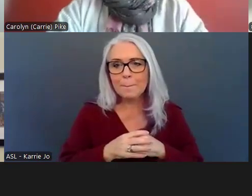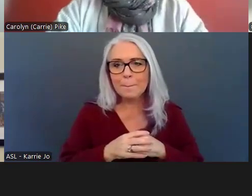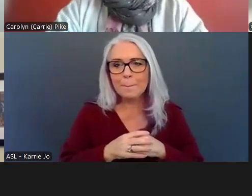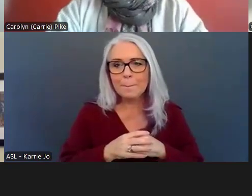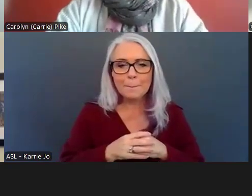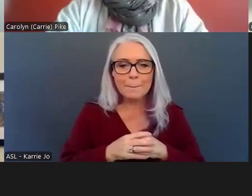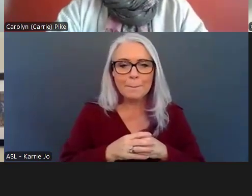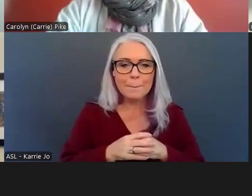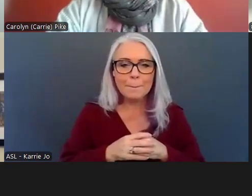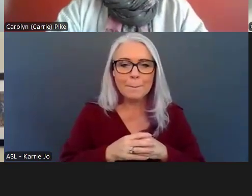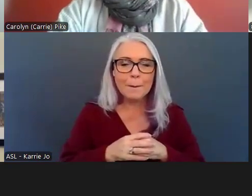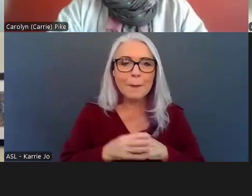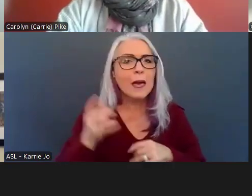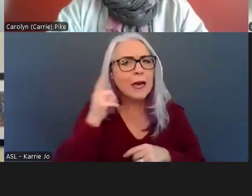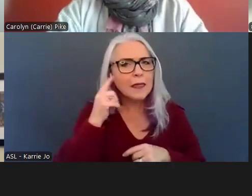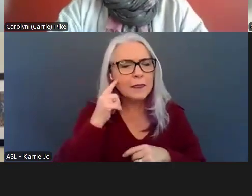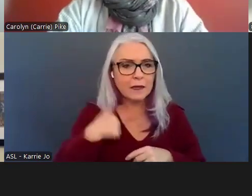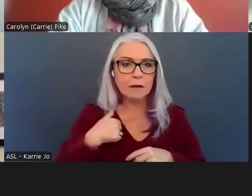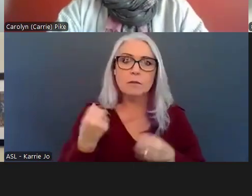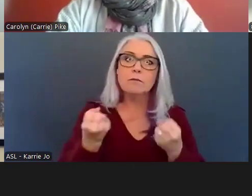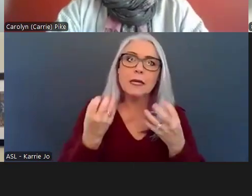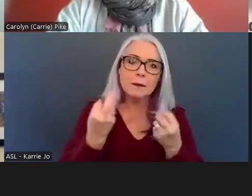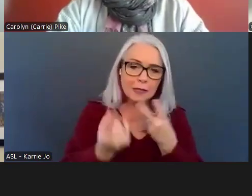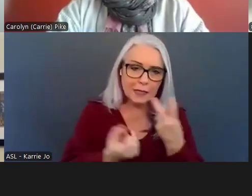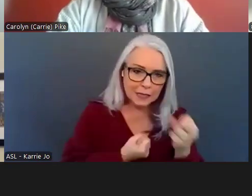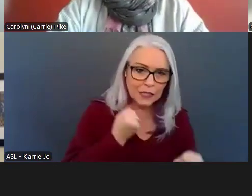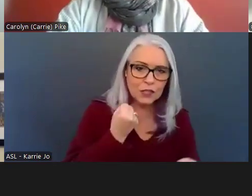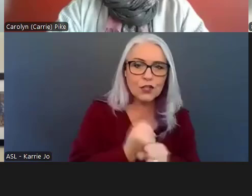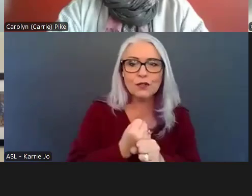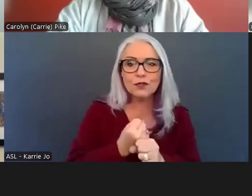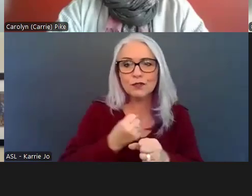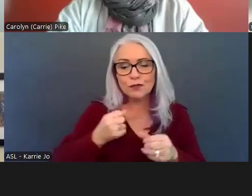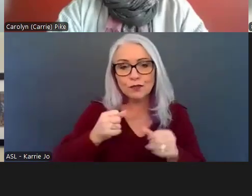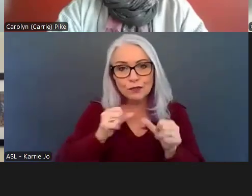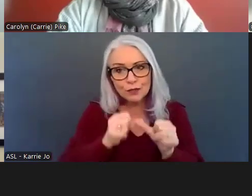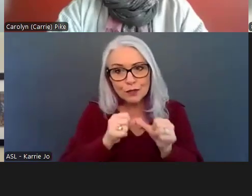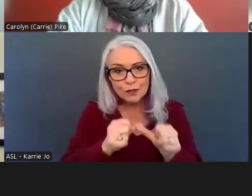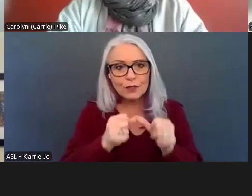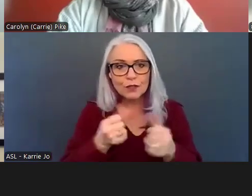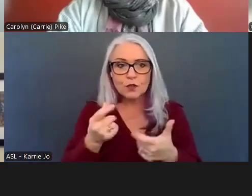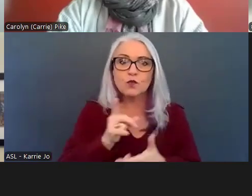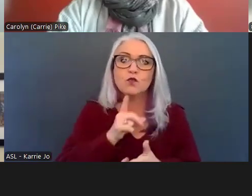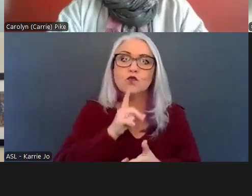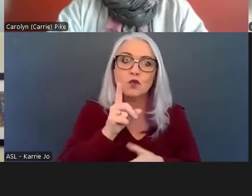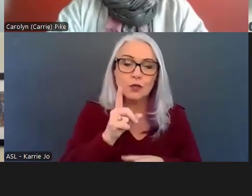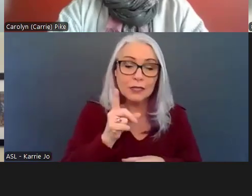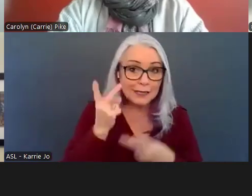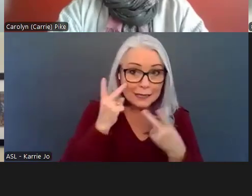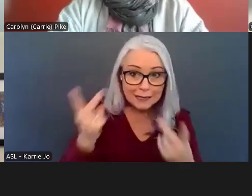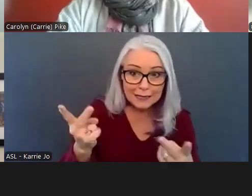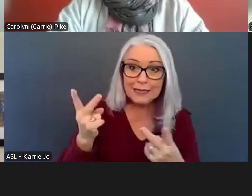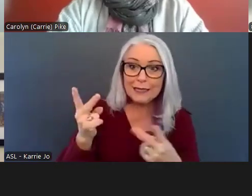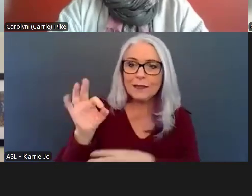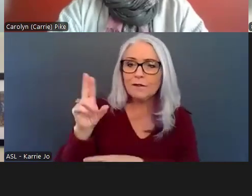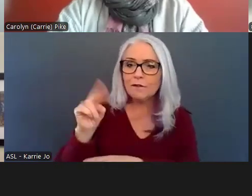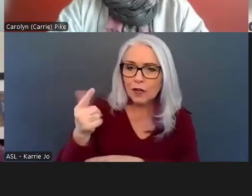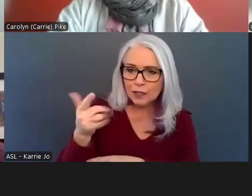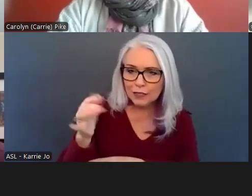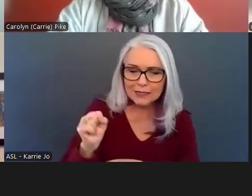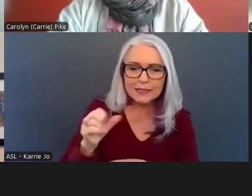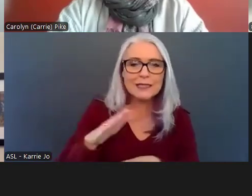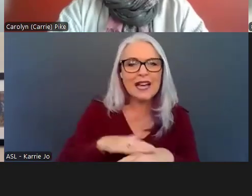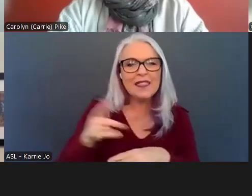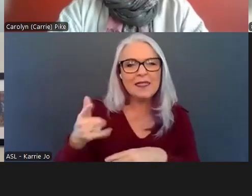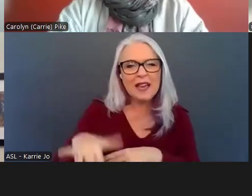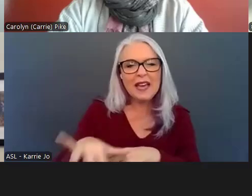impacts. It took us years to see the impacts of the fungus on spongy moth. I'll leave it